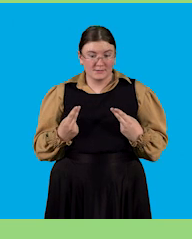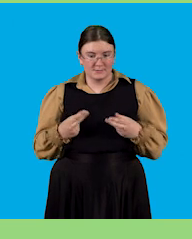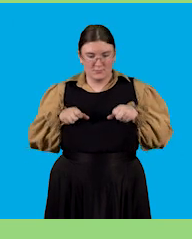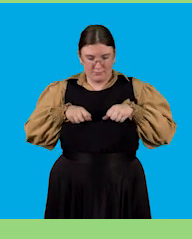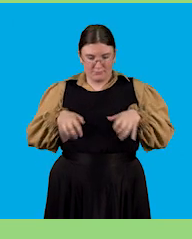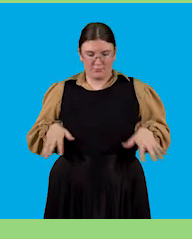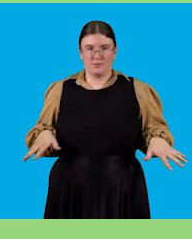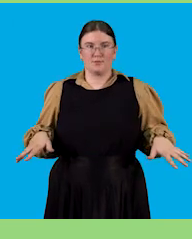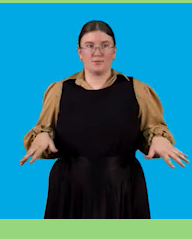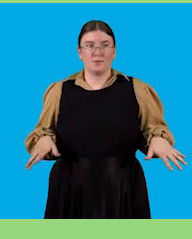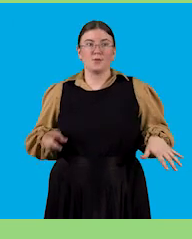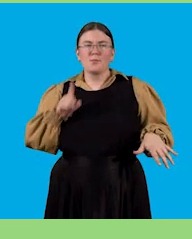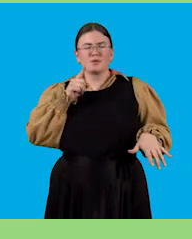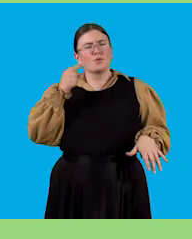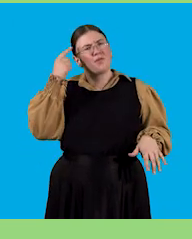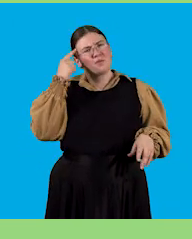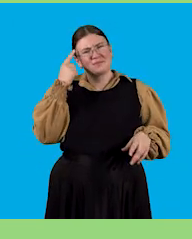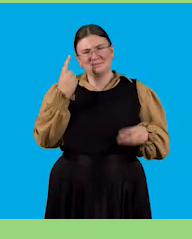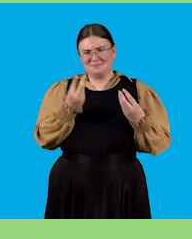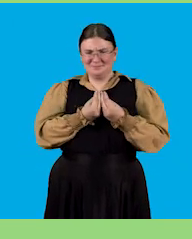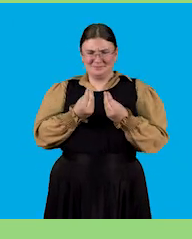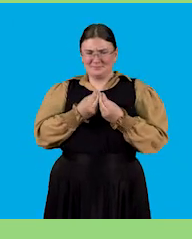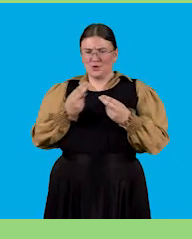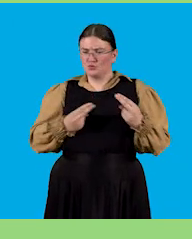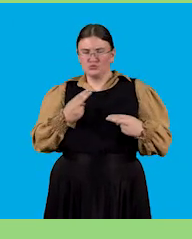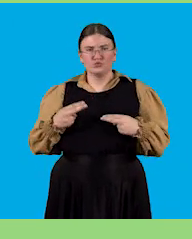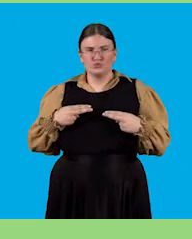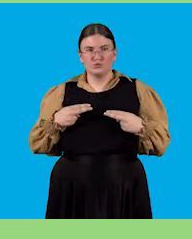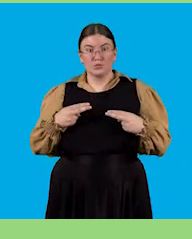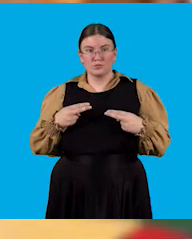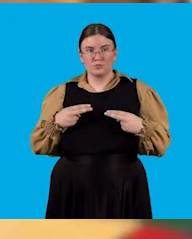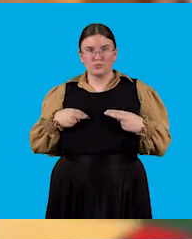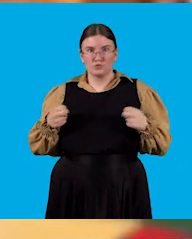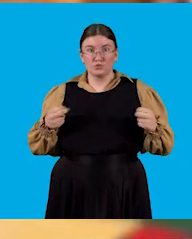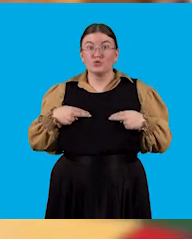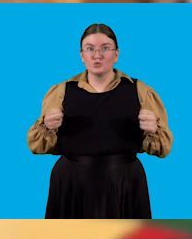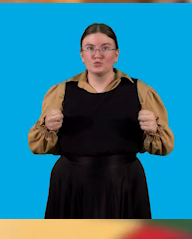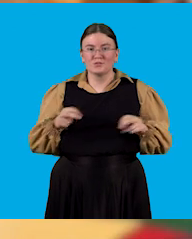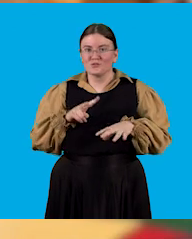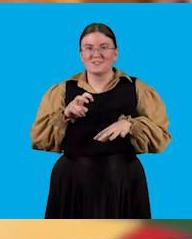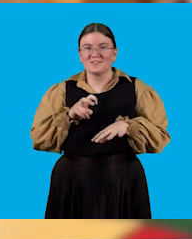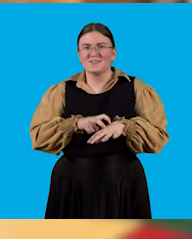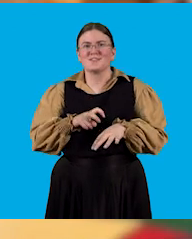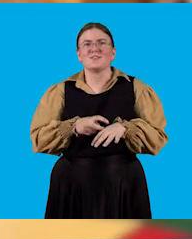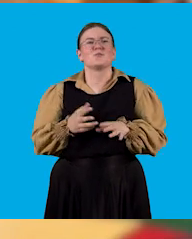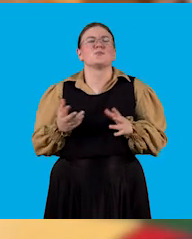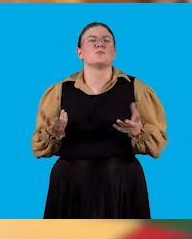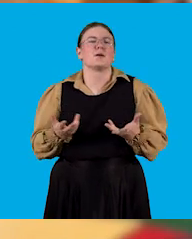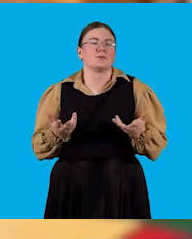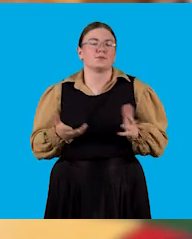Your lungs excrete carbon dioxide when you exhale. There we have an example